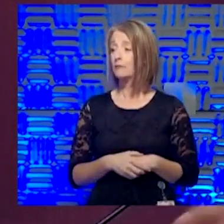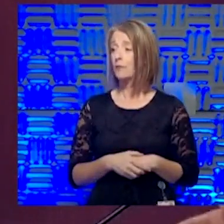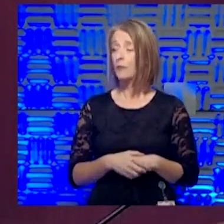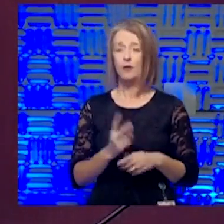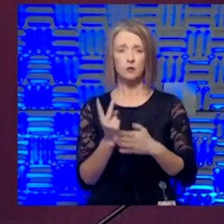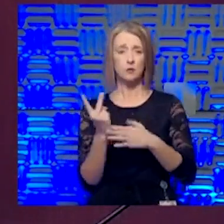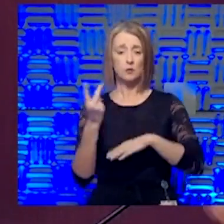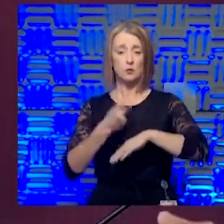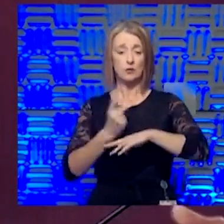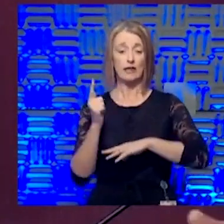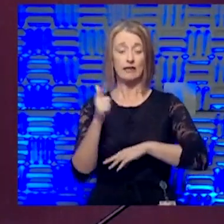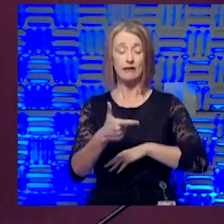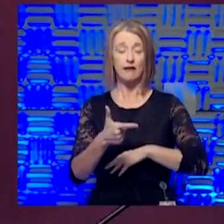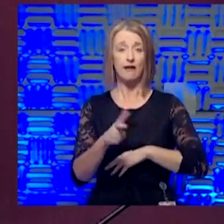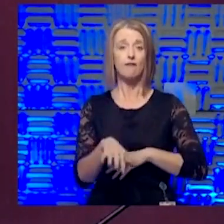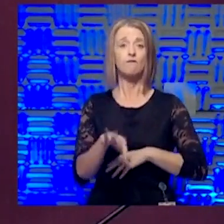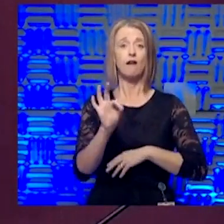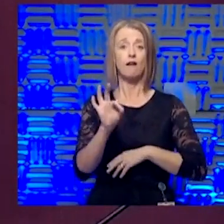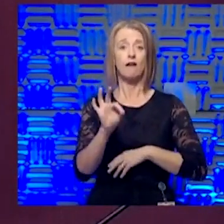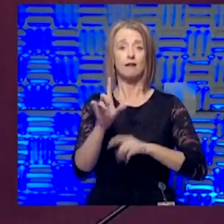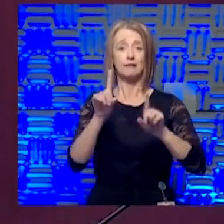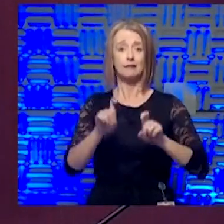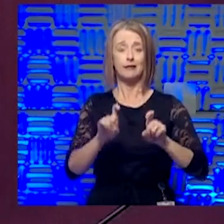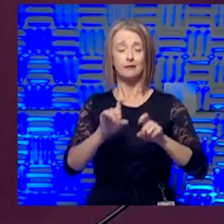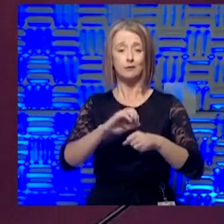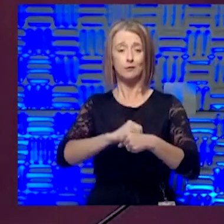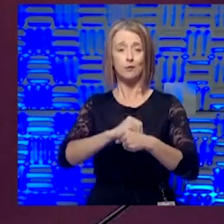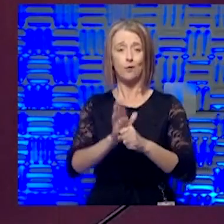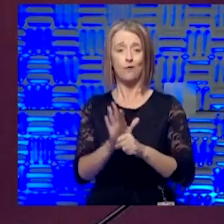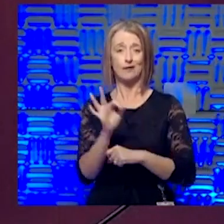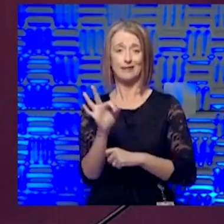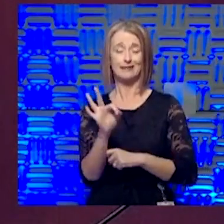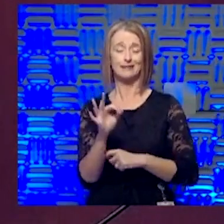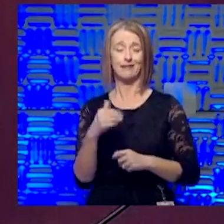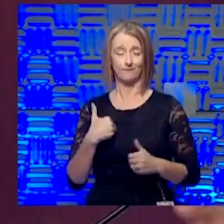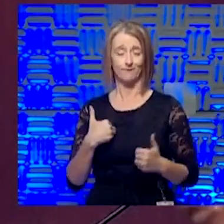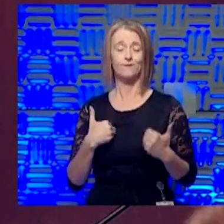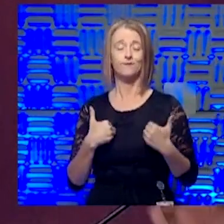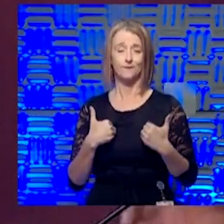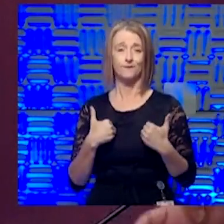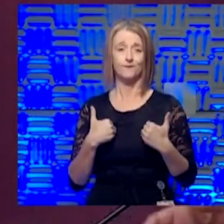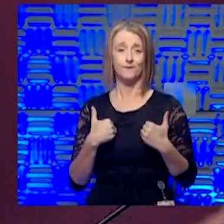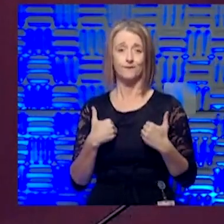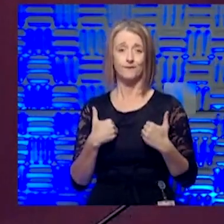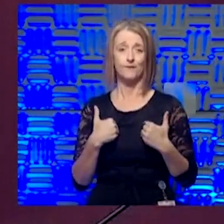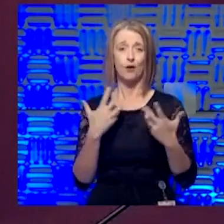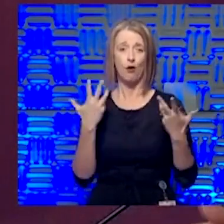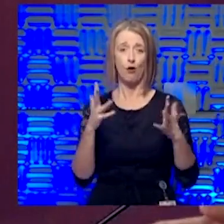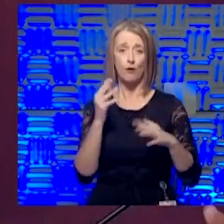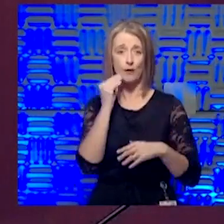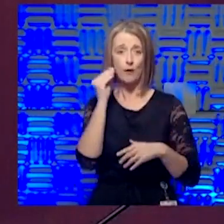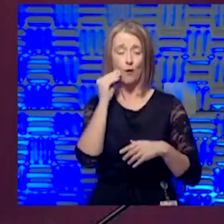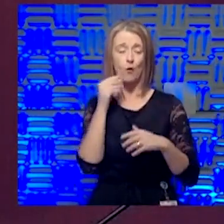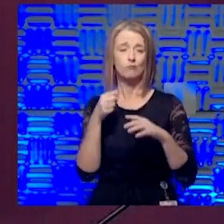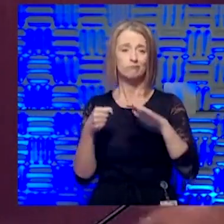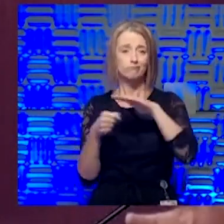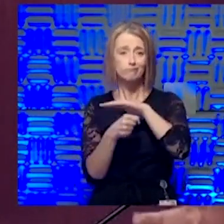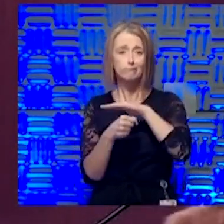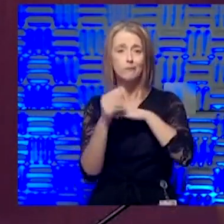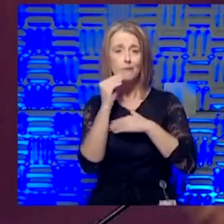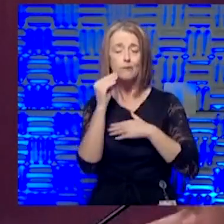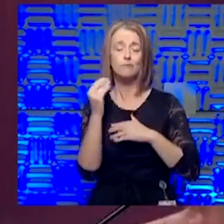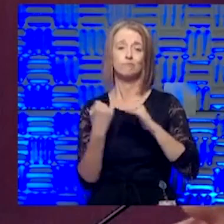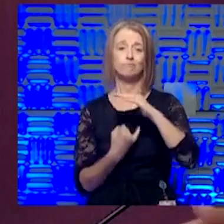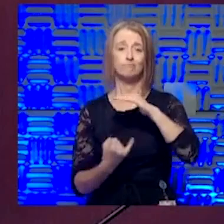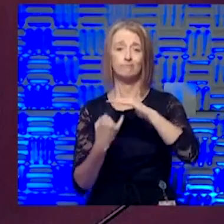And 2 days later, I found out that I had COVID-19, and by that time I had been at home in quarantine, but of course